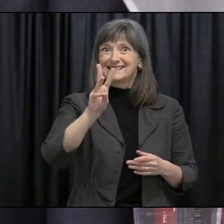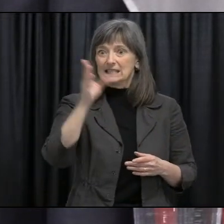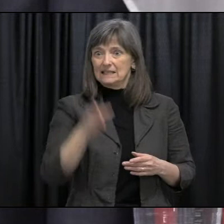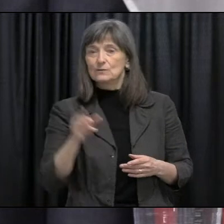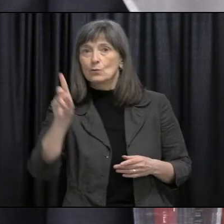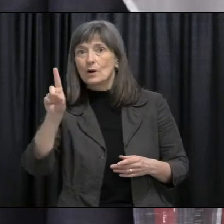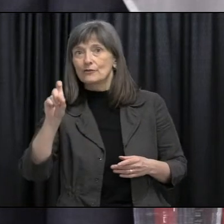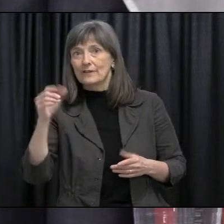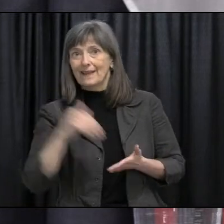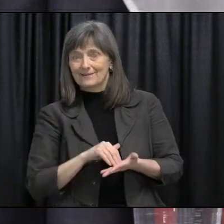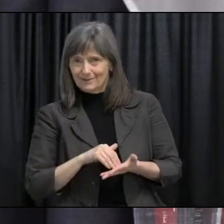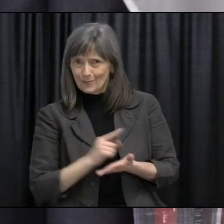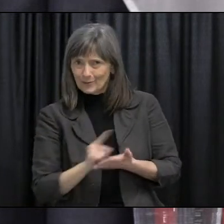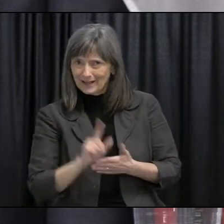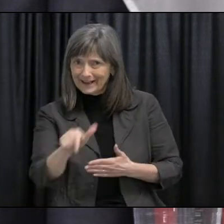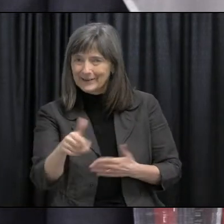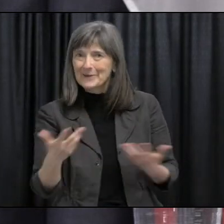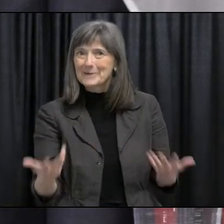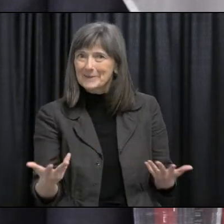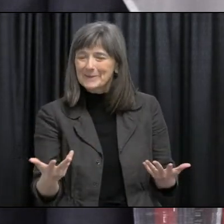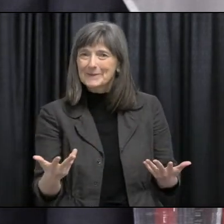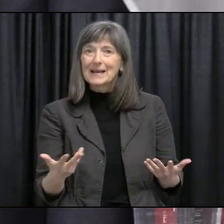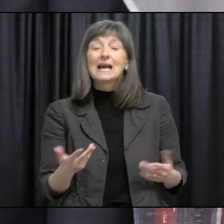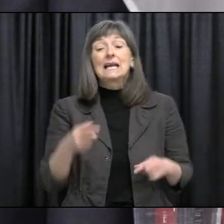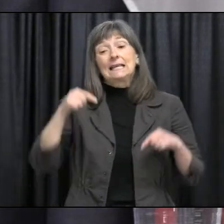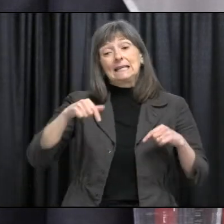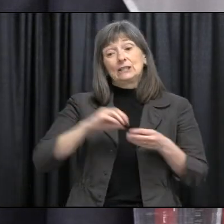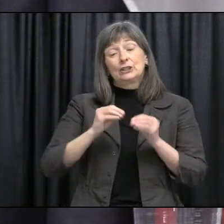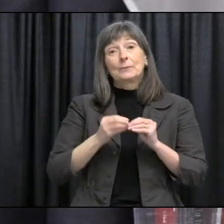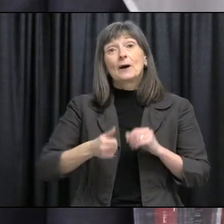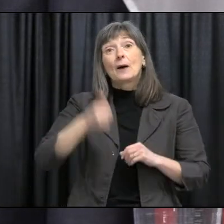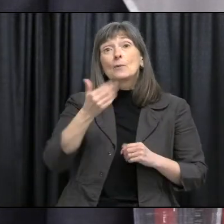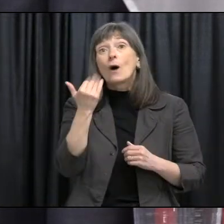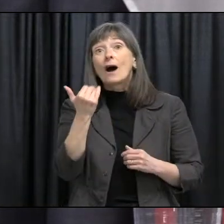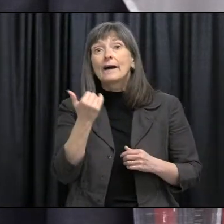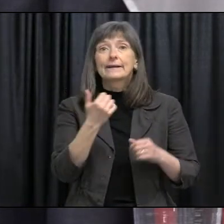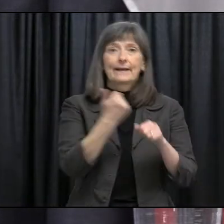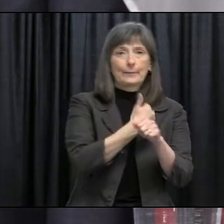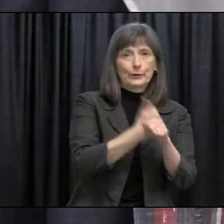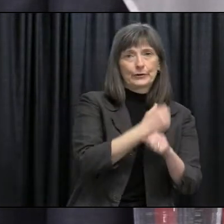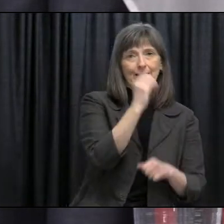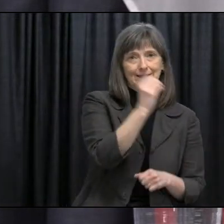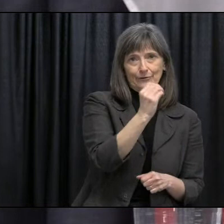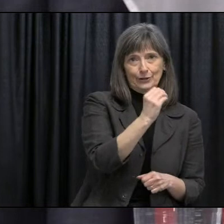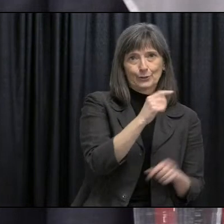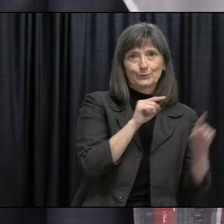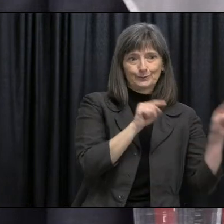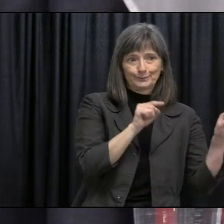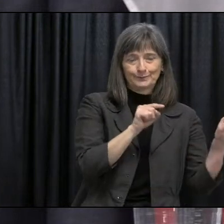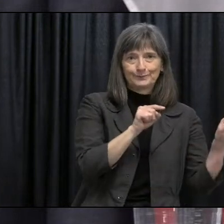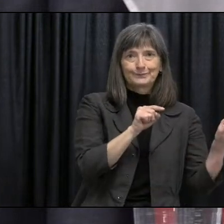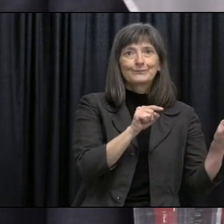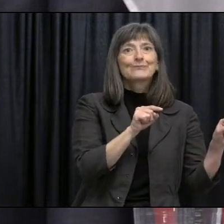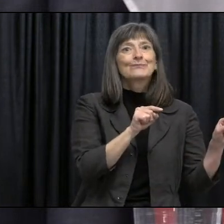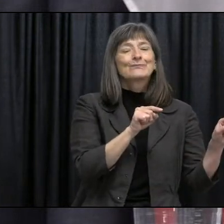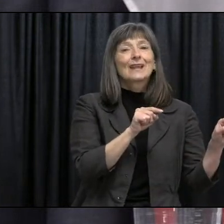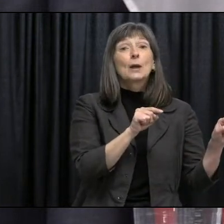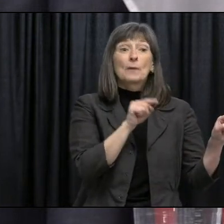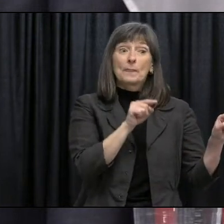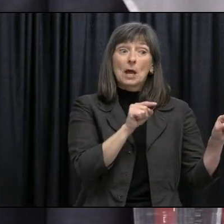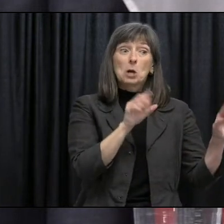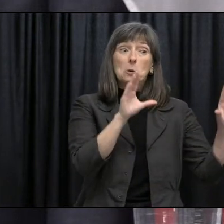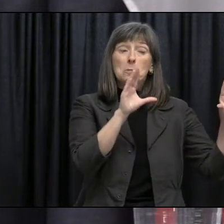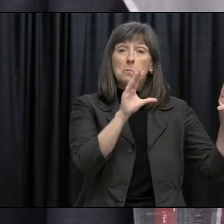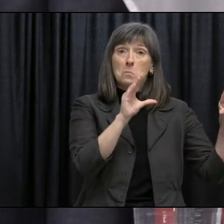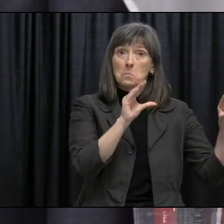be driven by two particular jurisdictions, Alberta and Ontario, and they have made strides in reducing their numbers.